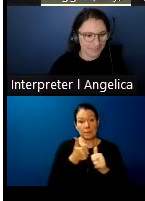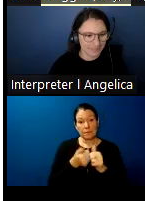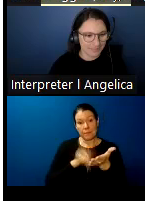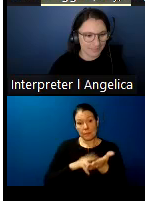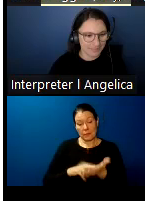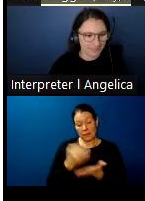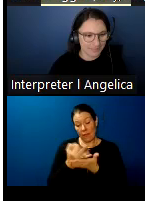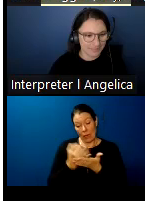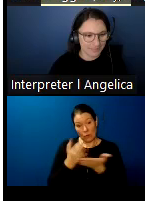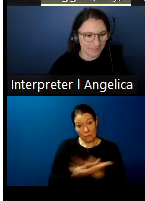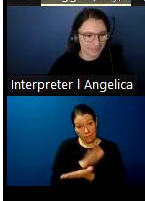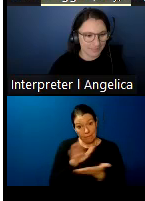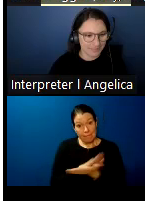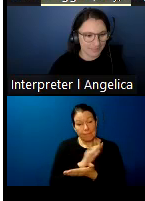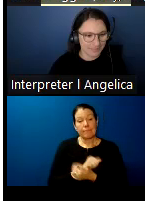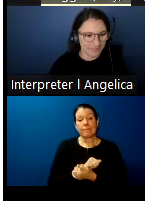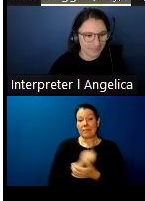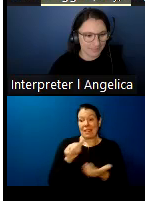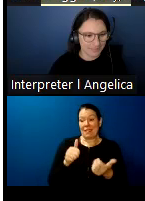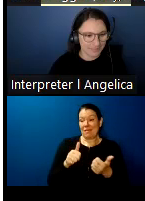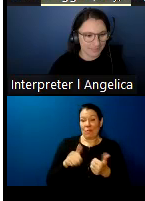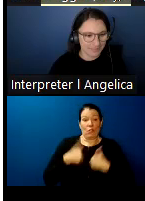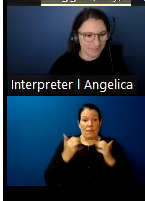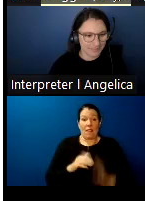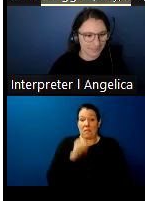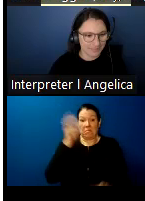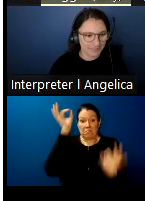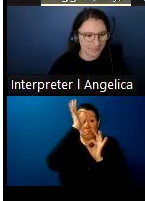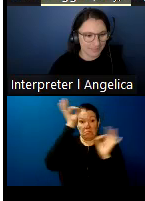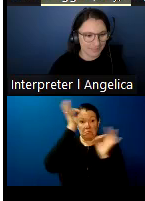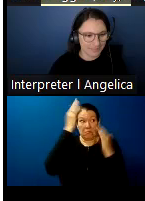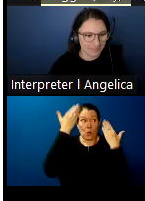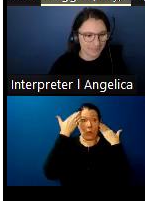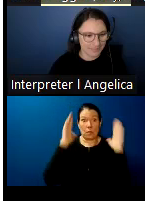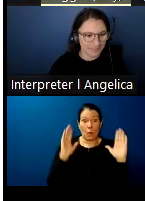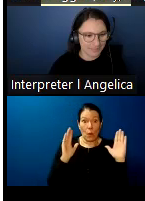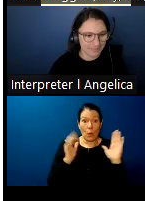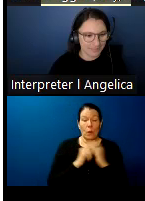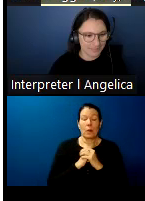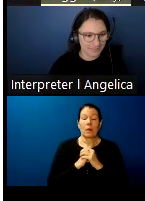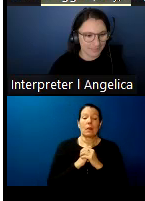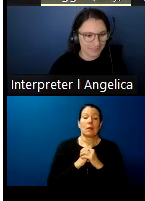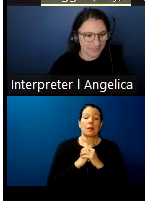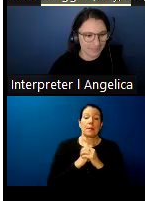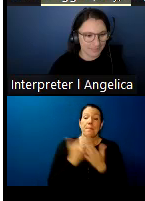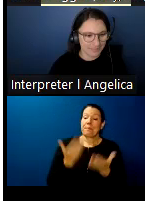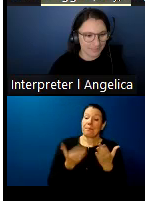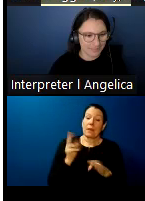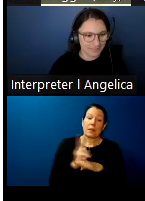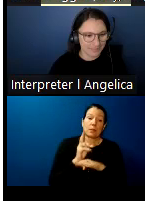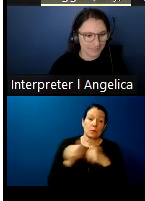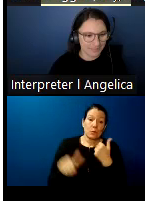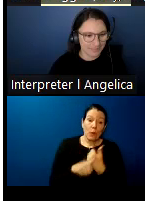financial documents that the survivor doesn't understand or doesn't know a lot about. They may use